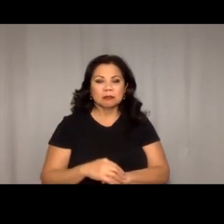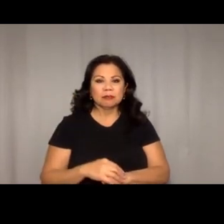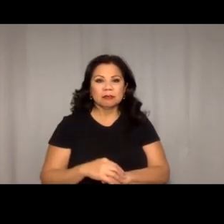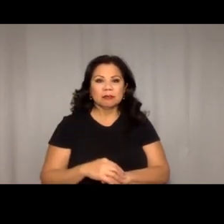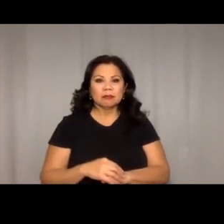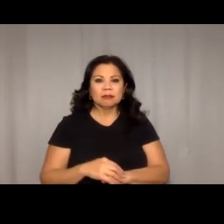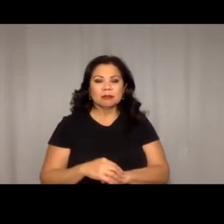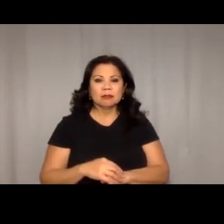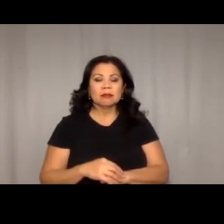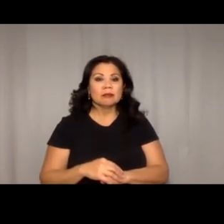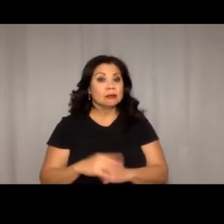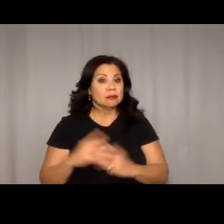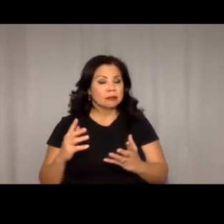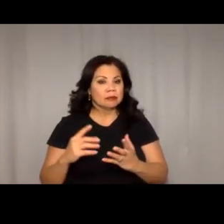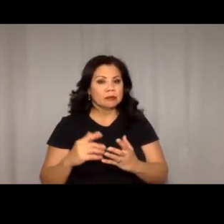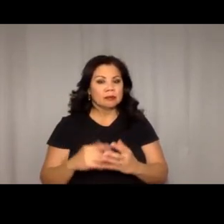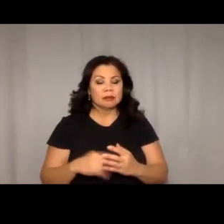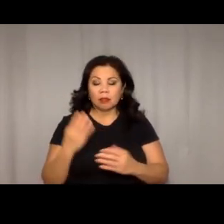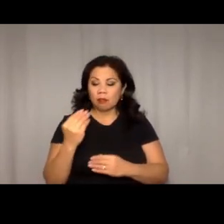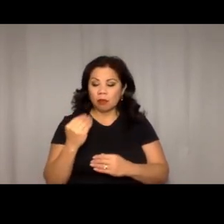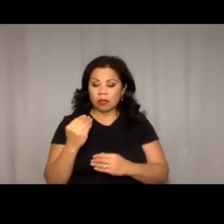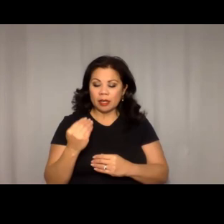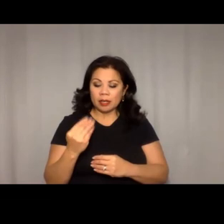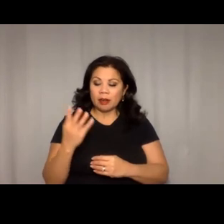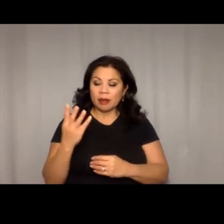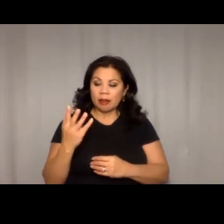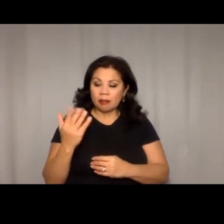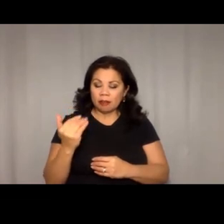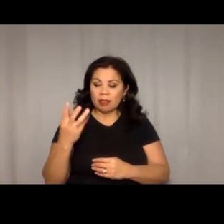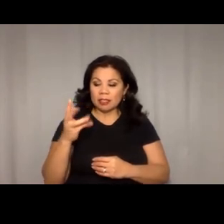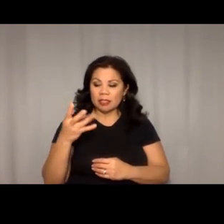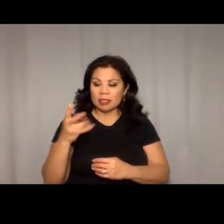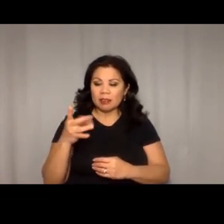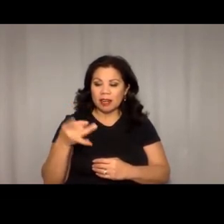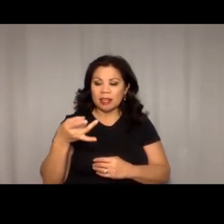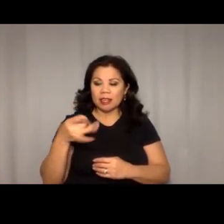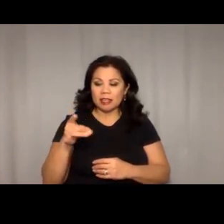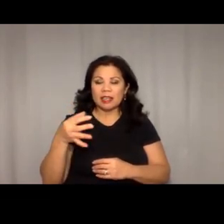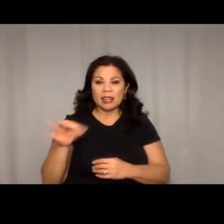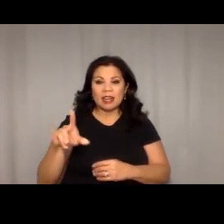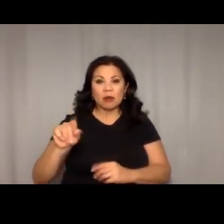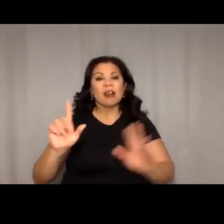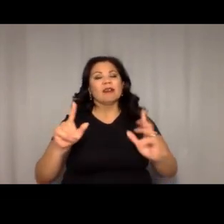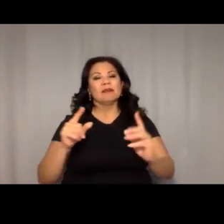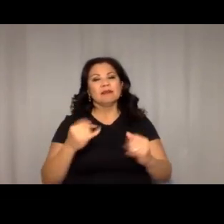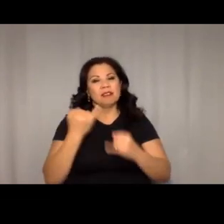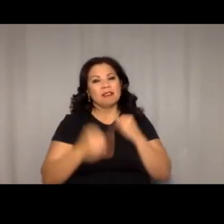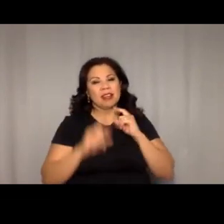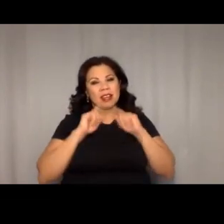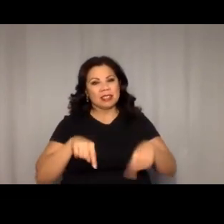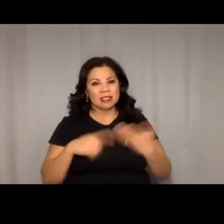14, 6. Okay, so let's see, 14, 15, 16, 17, 18, 19, 20, and here is our final answer right